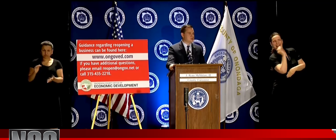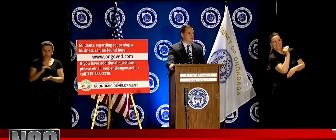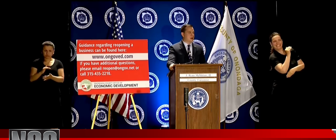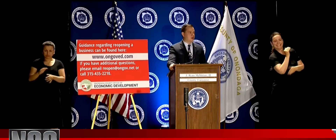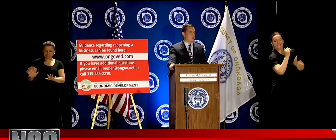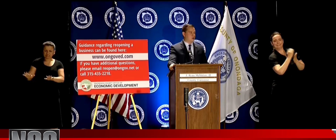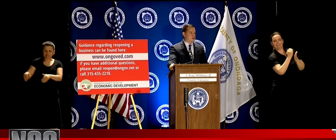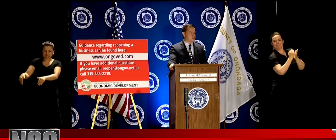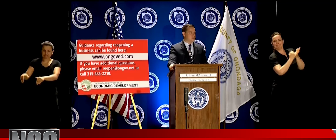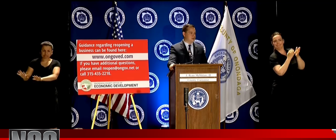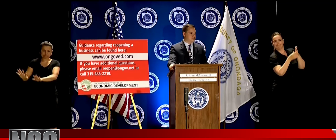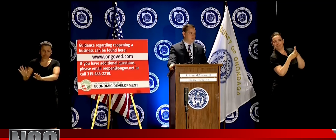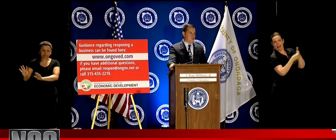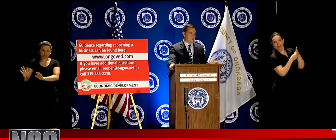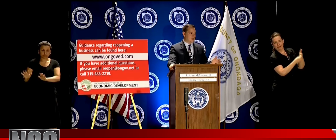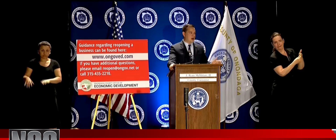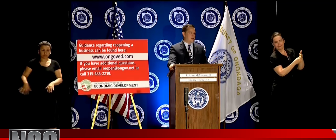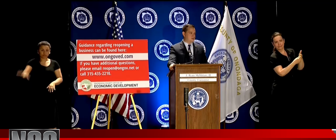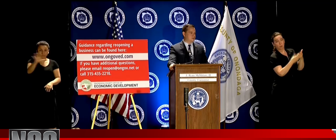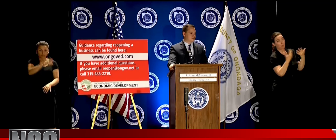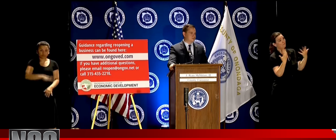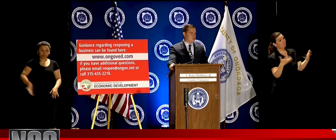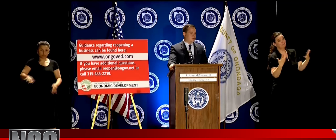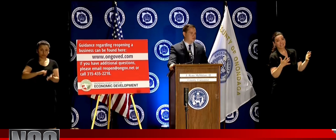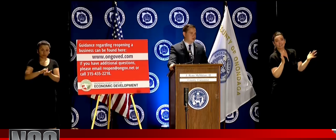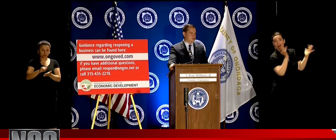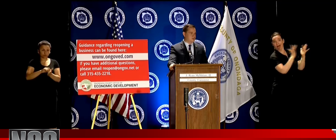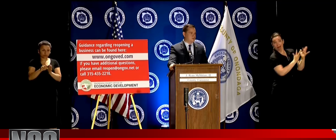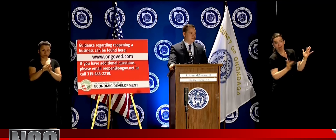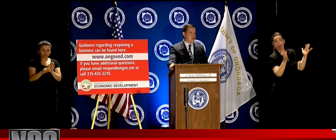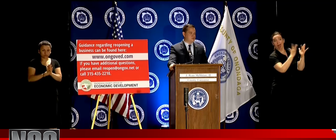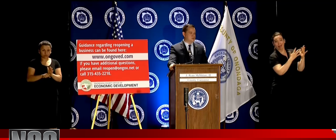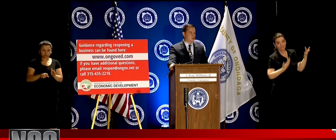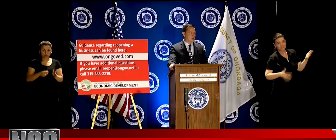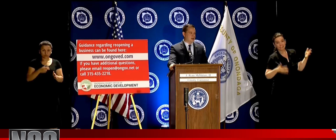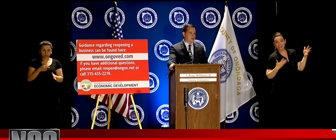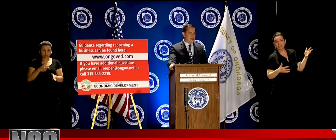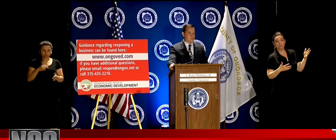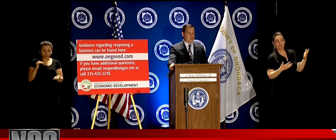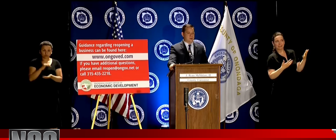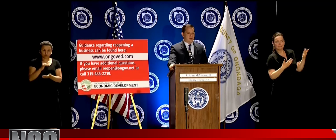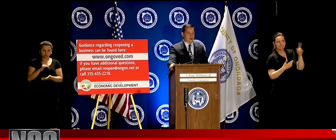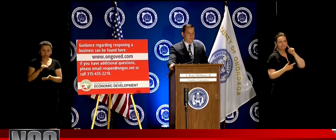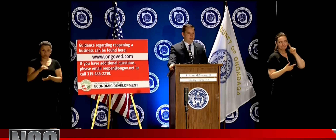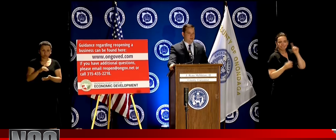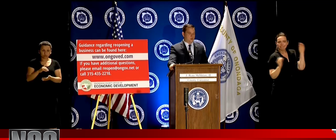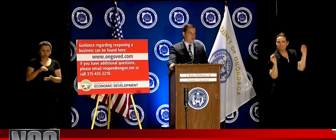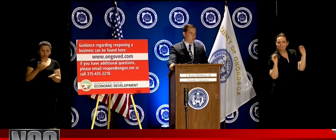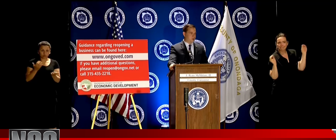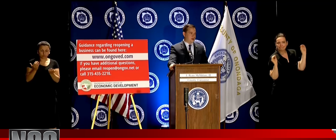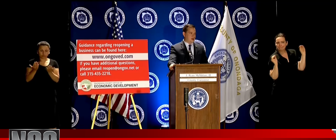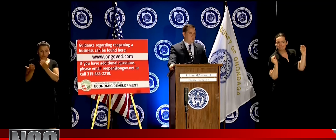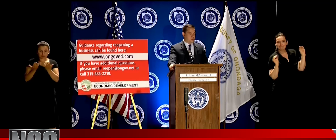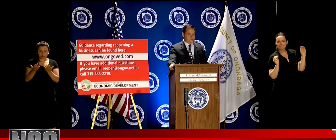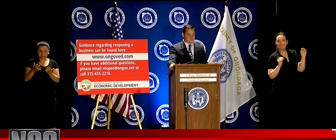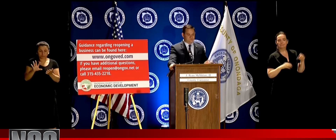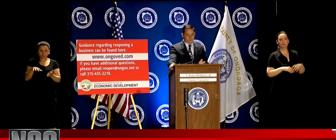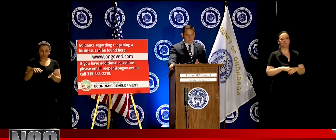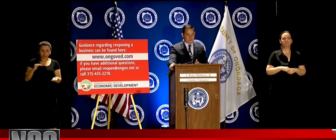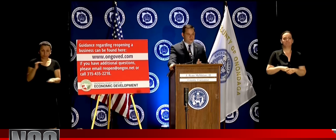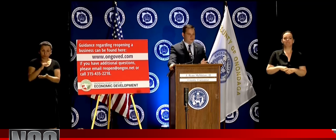calls. I know across the state too, others are anxiously awaiting that. But I think we're at the point now